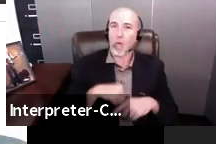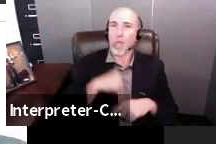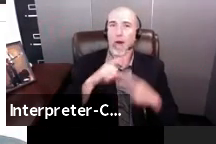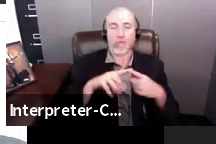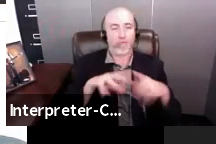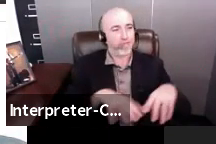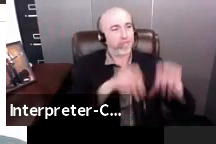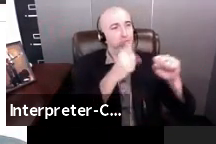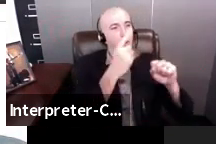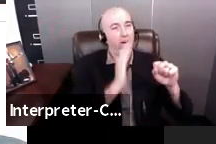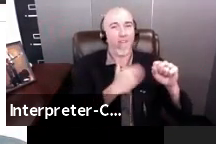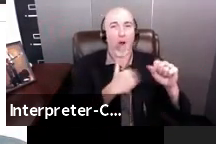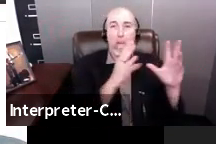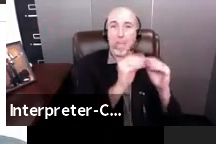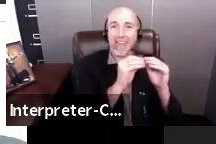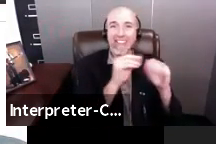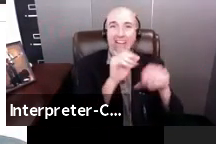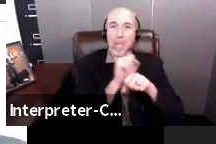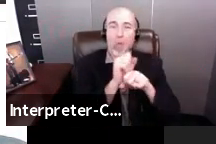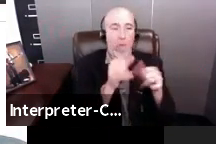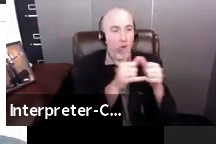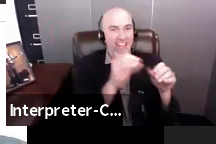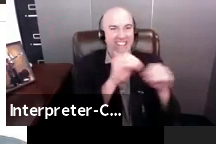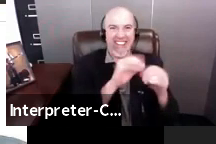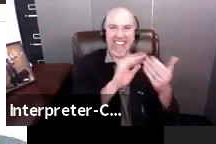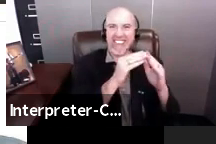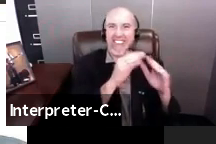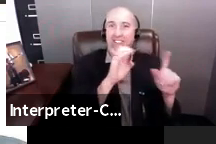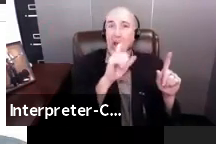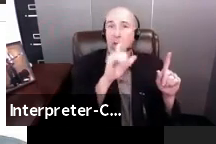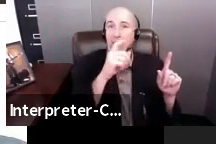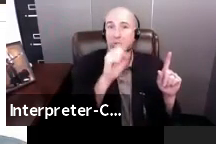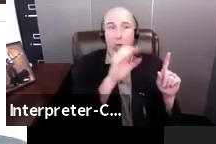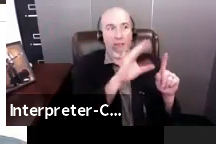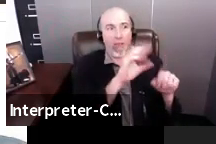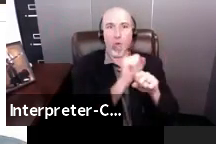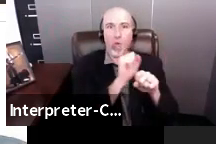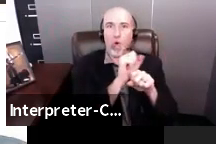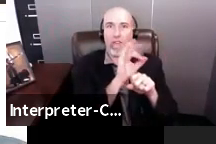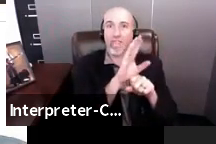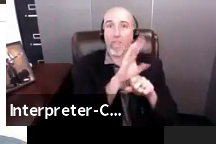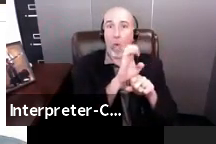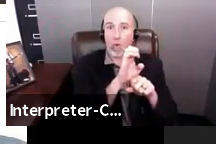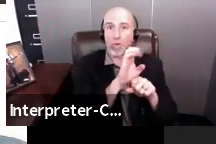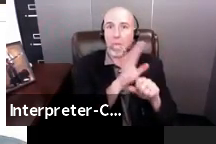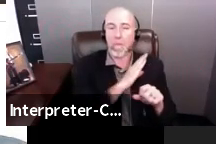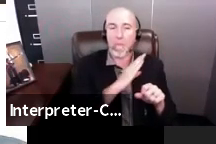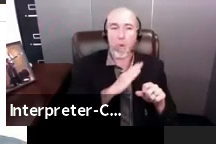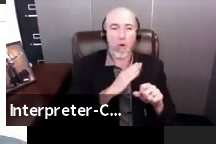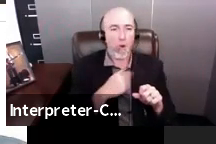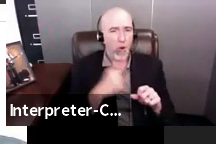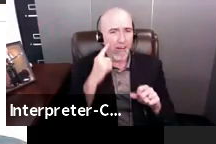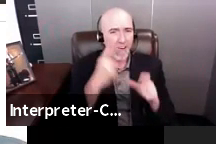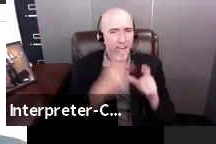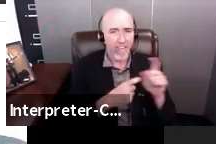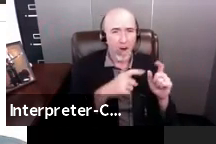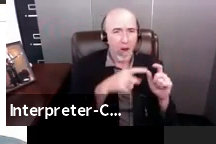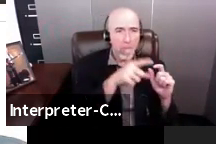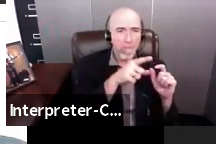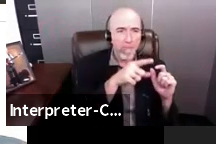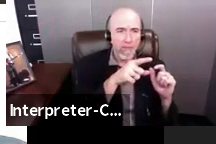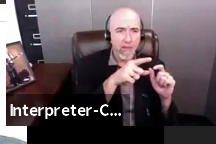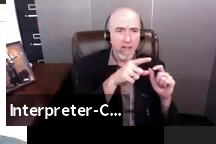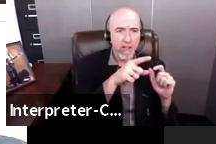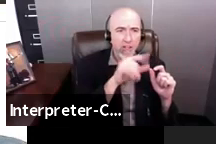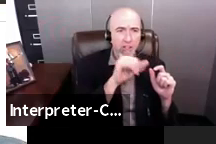Employment Awards with the city of El Paso and their workforce board. We're going to hear from Josue Rodriguez, who's an organizer with